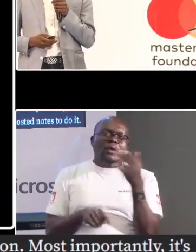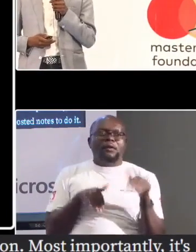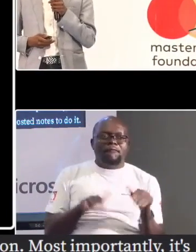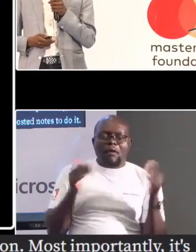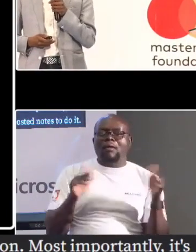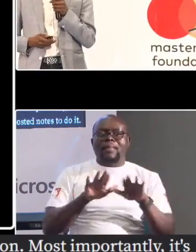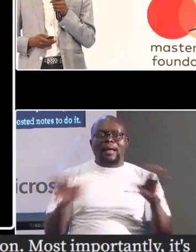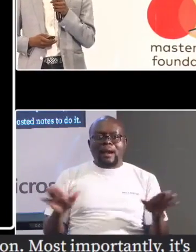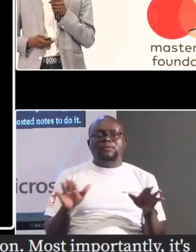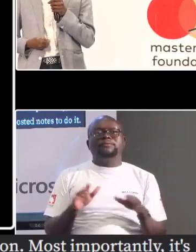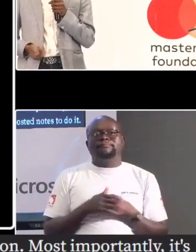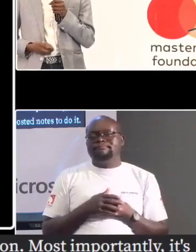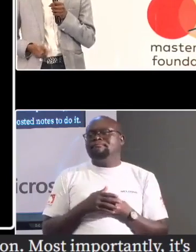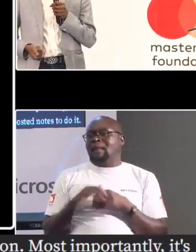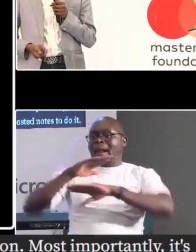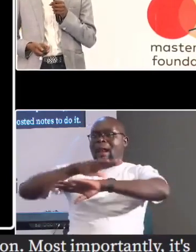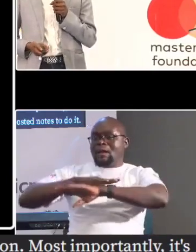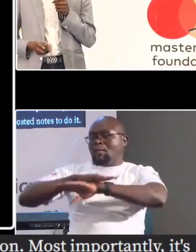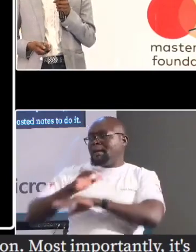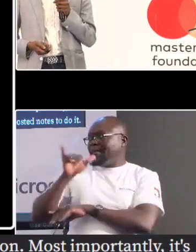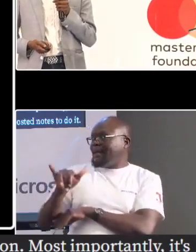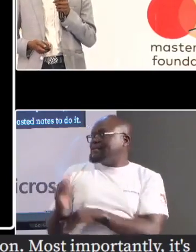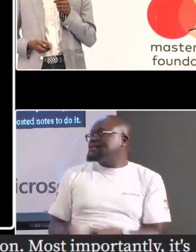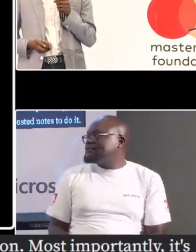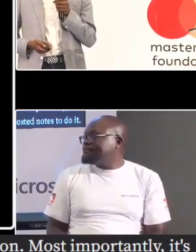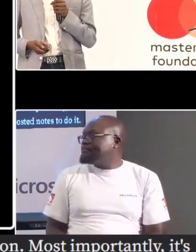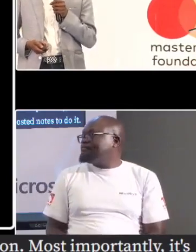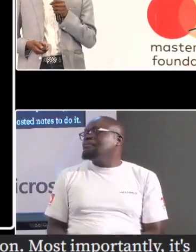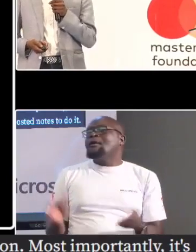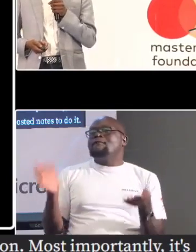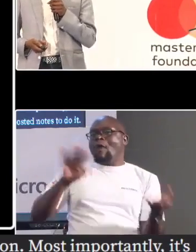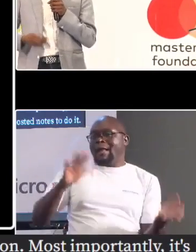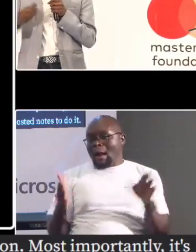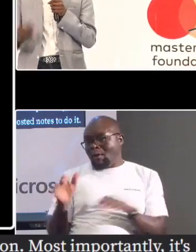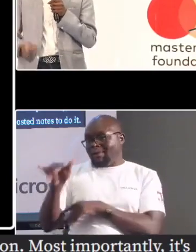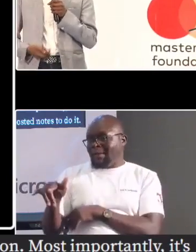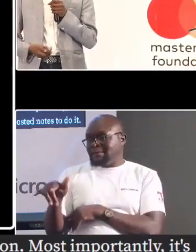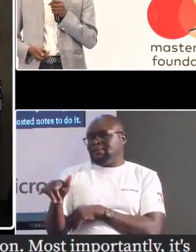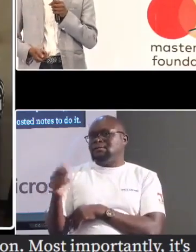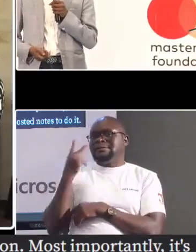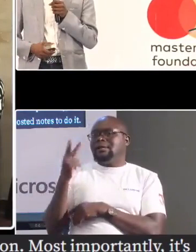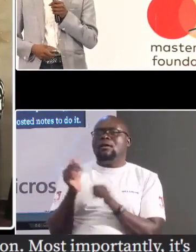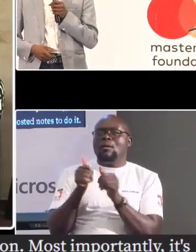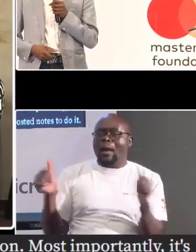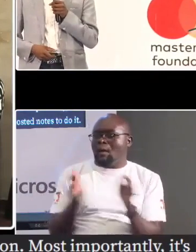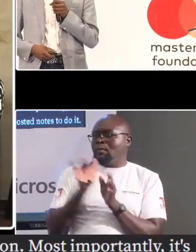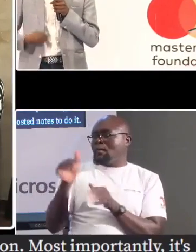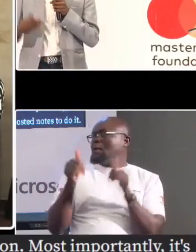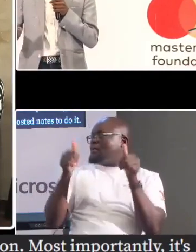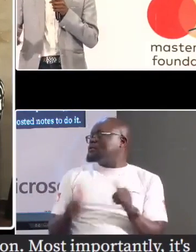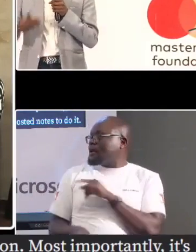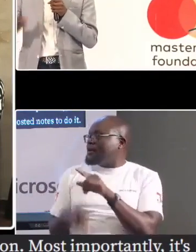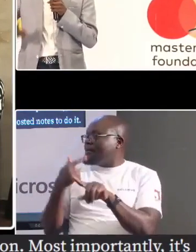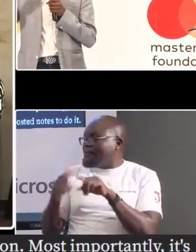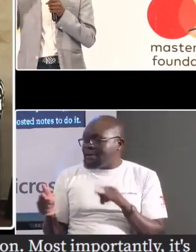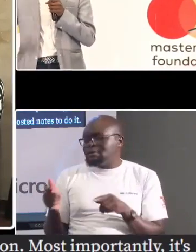on the ground and is leaning on the table. He's actually fallen down in his chair. He's so overwhelmed with post-it notes. But